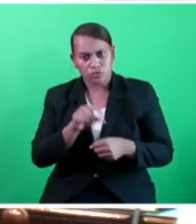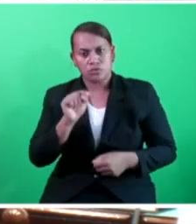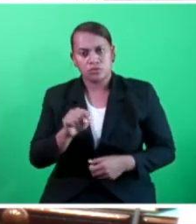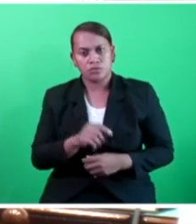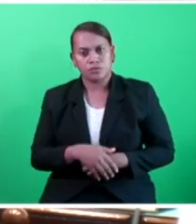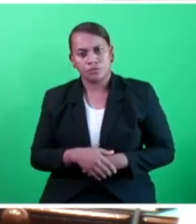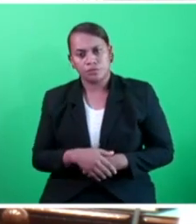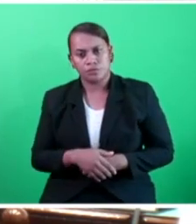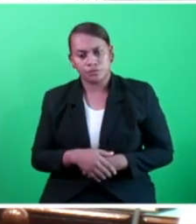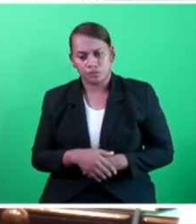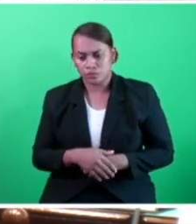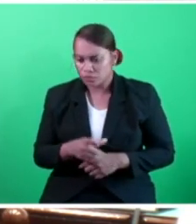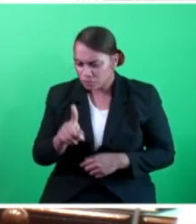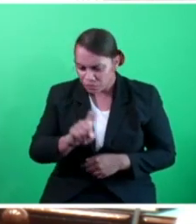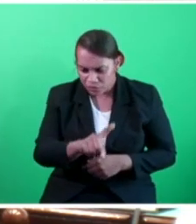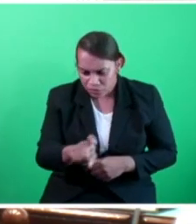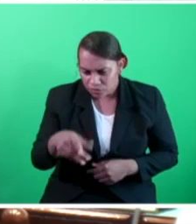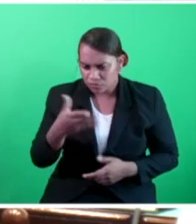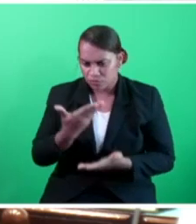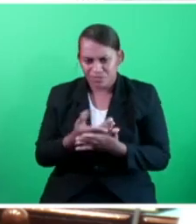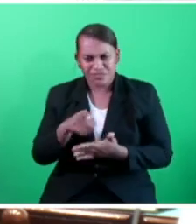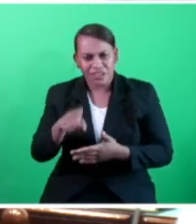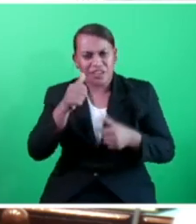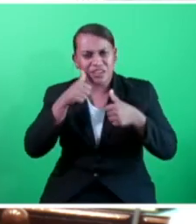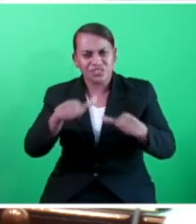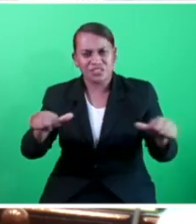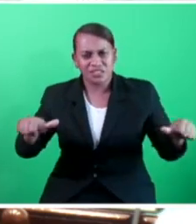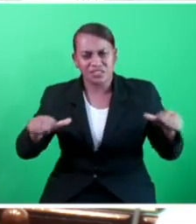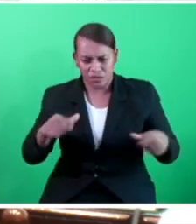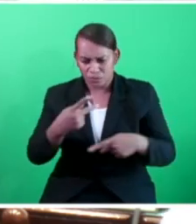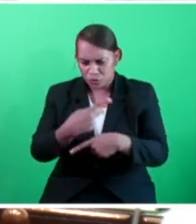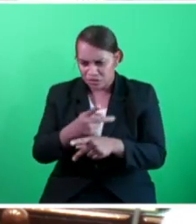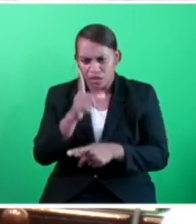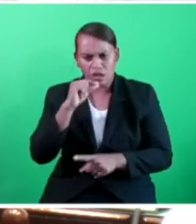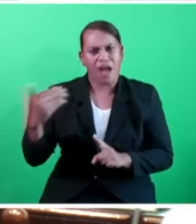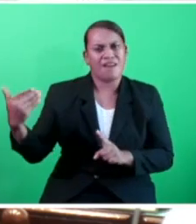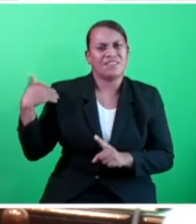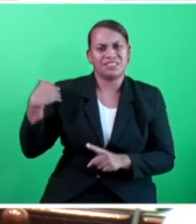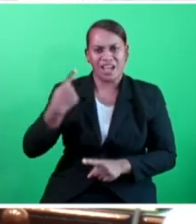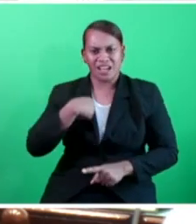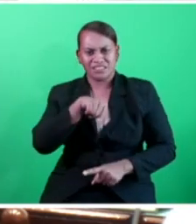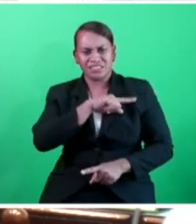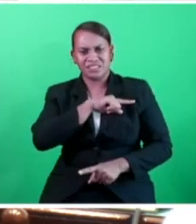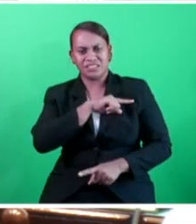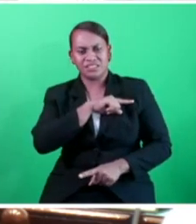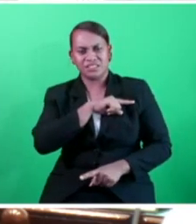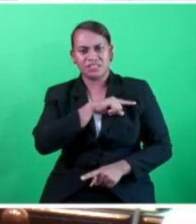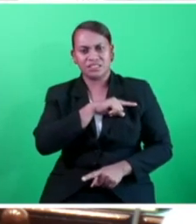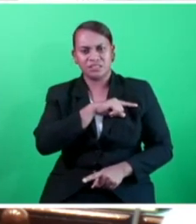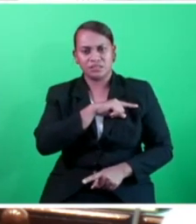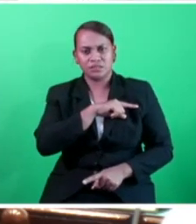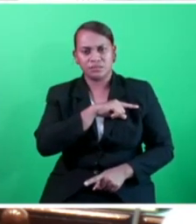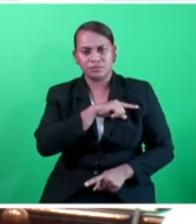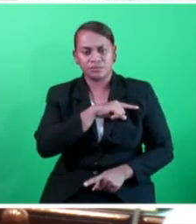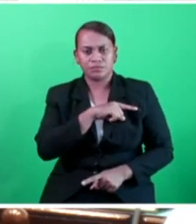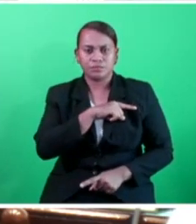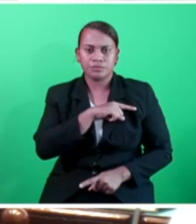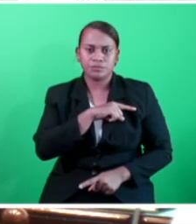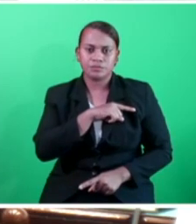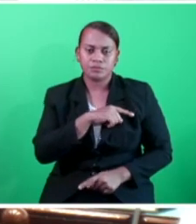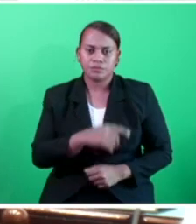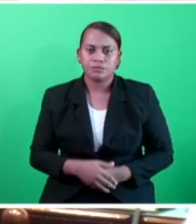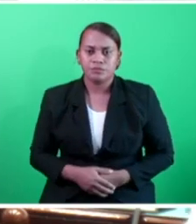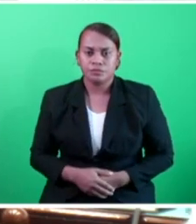sprayed on agriculture produce can have residual impact, and we consume it. And therefore, there